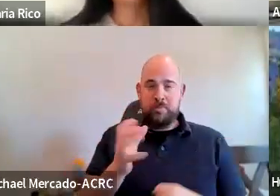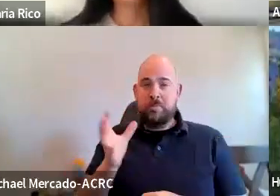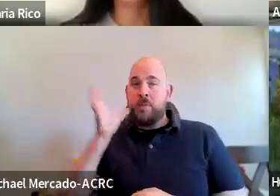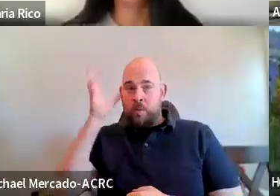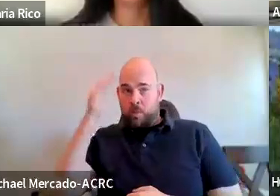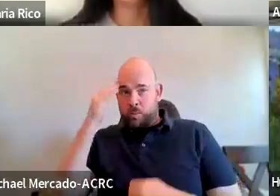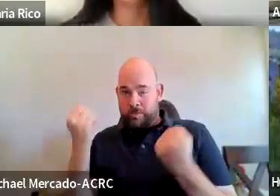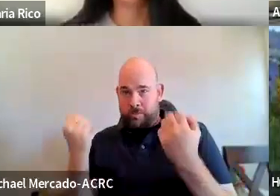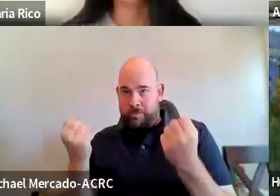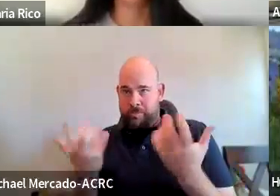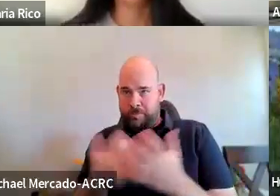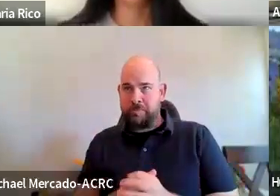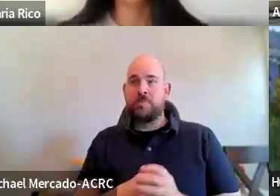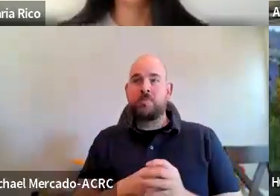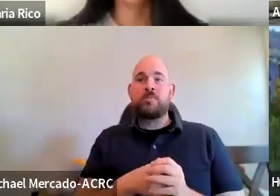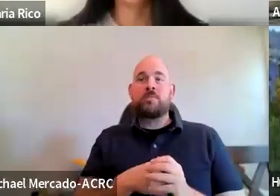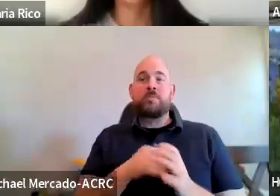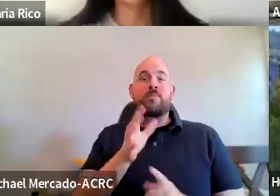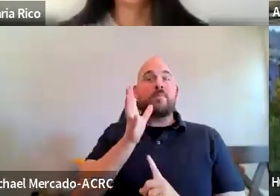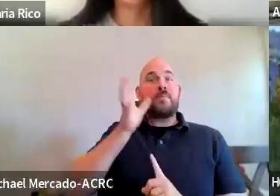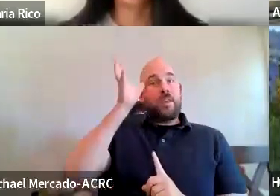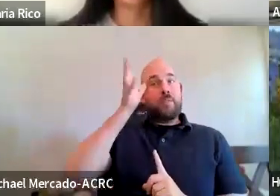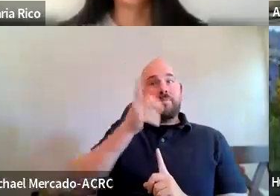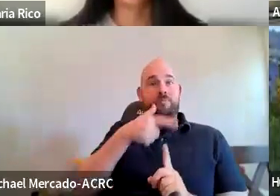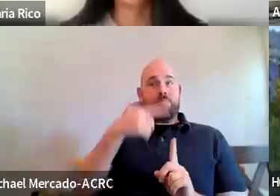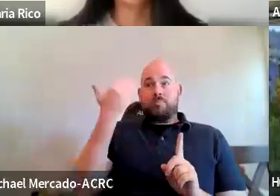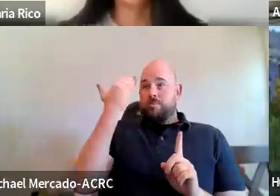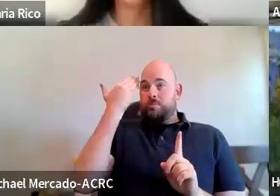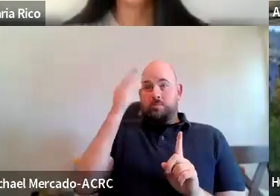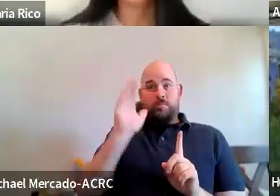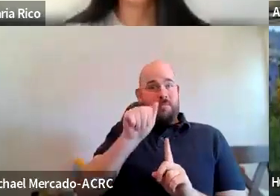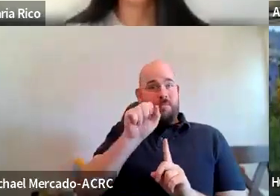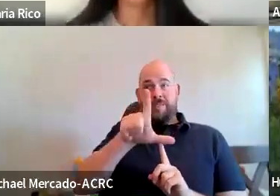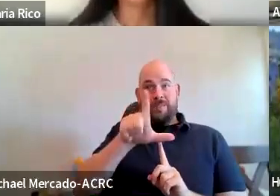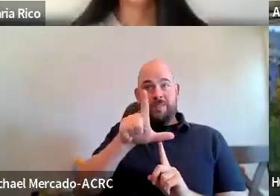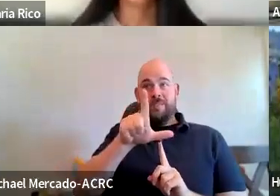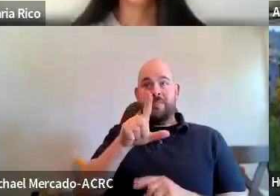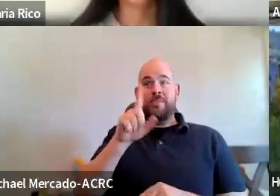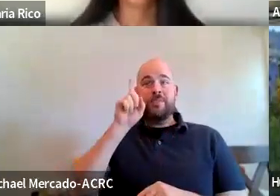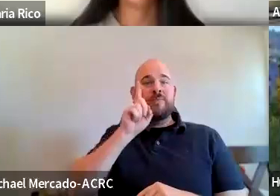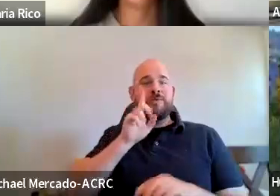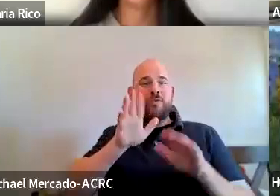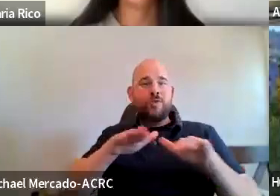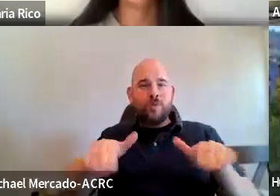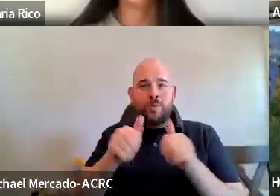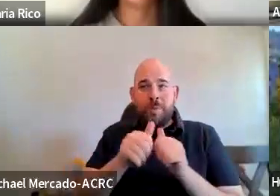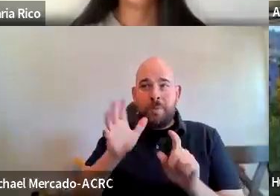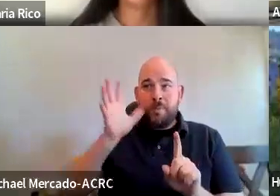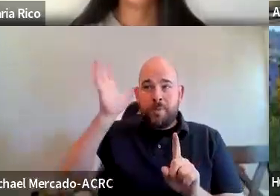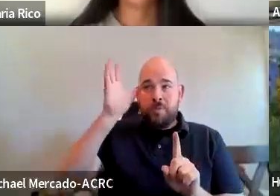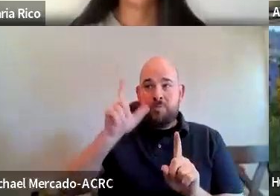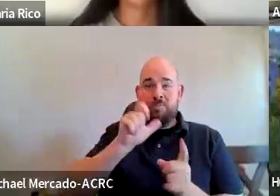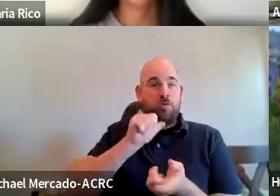two groups here. There's going to be the parents who know ASL and the parents who don't know ASL. For the parents who do not